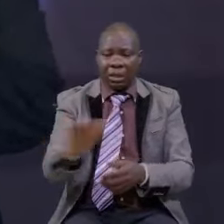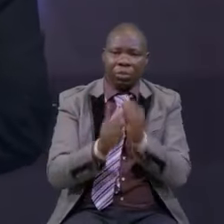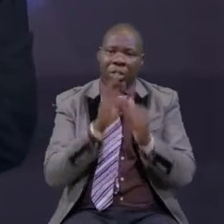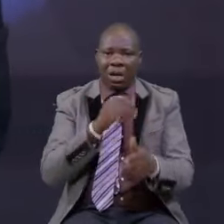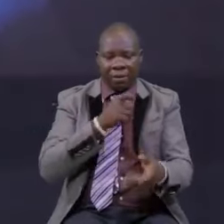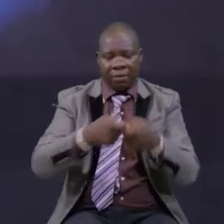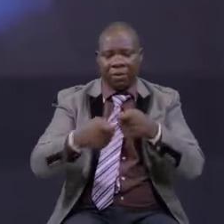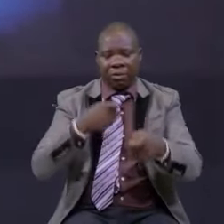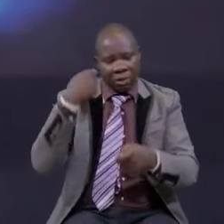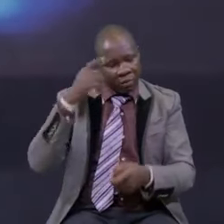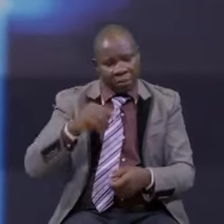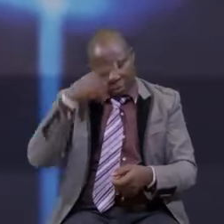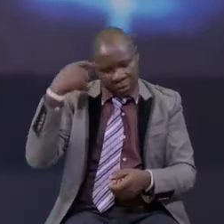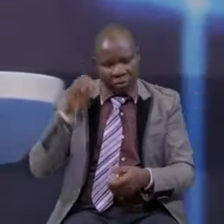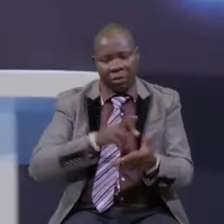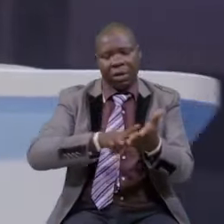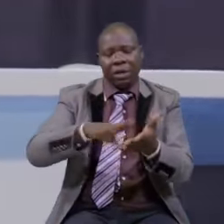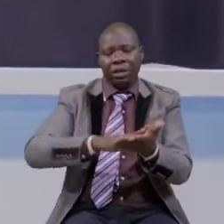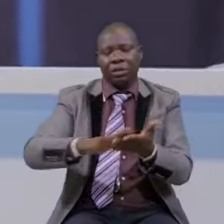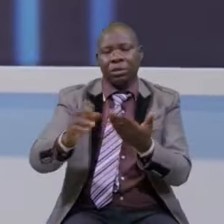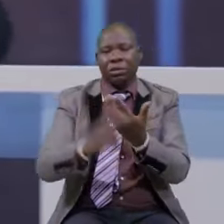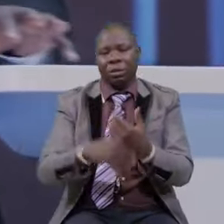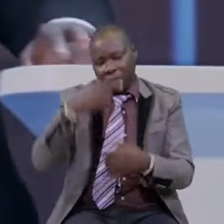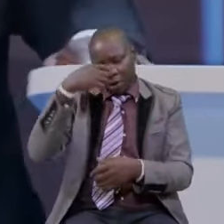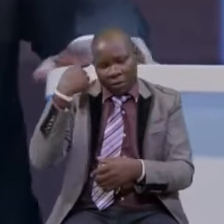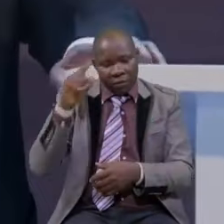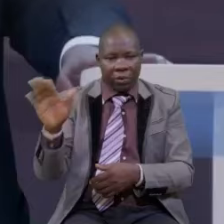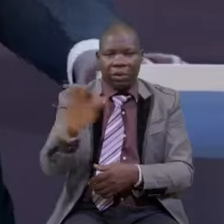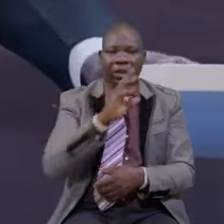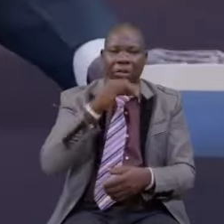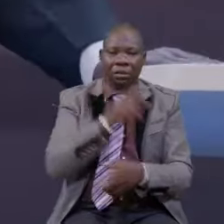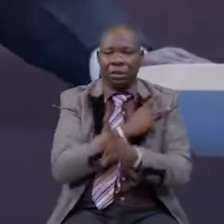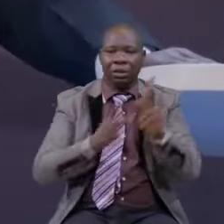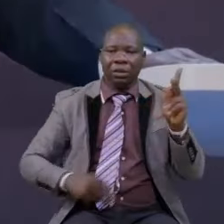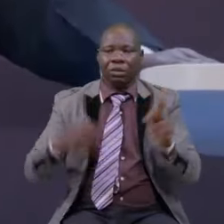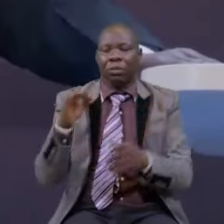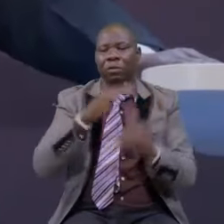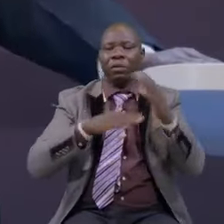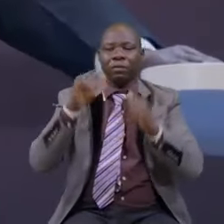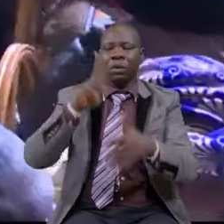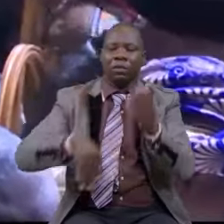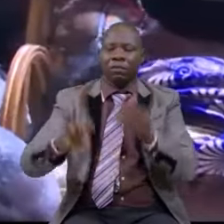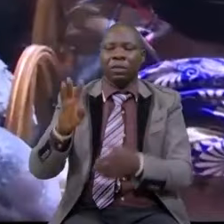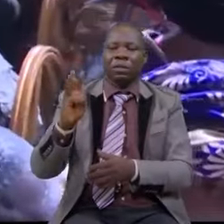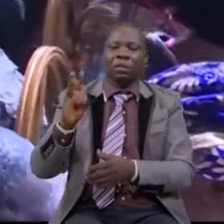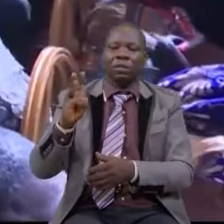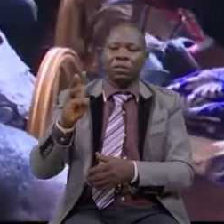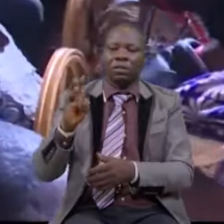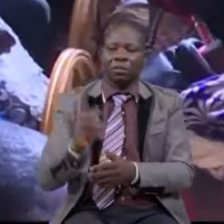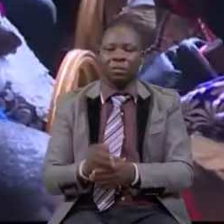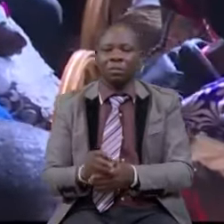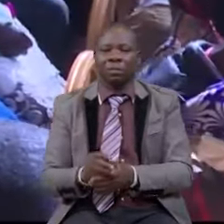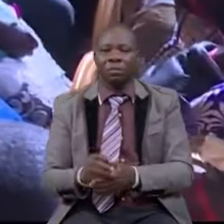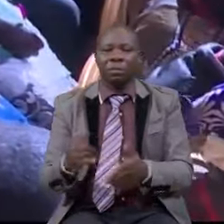righteousness' sake, for theirs is the kingdom of heaven. Look at verse 16. In verse 16,